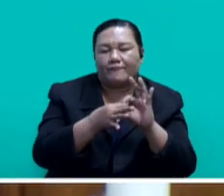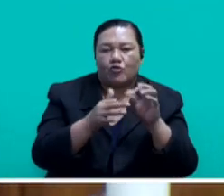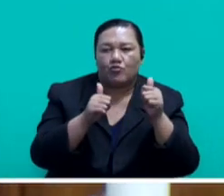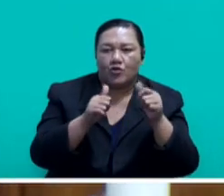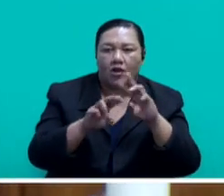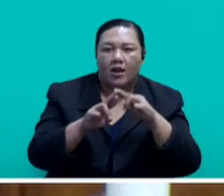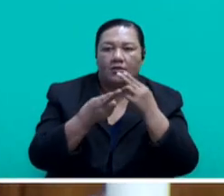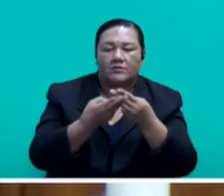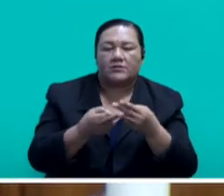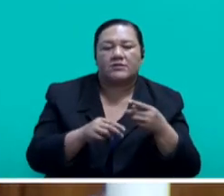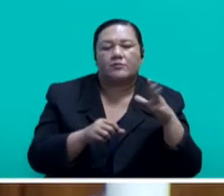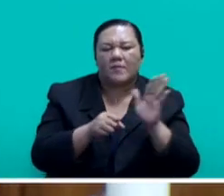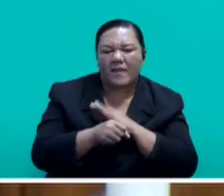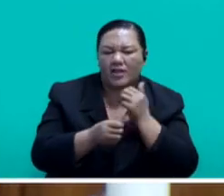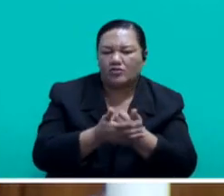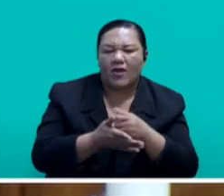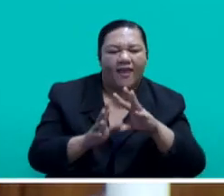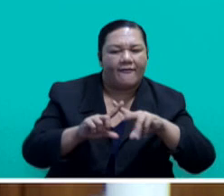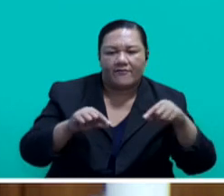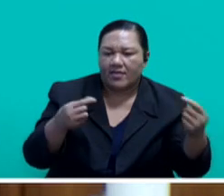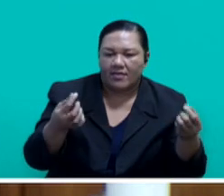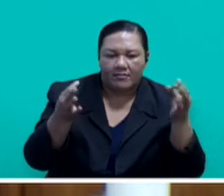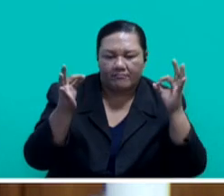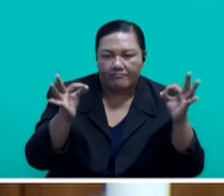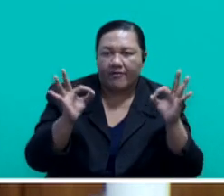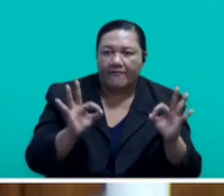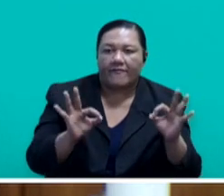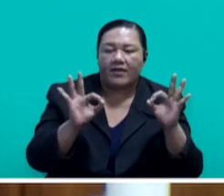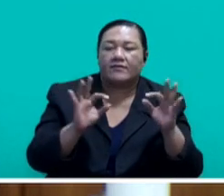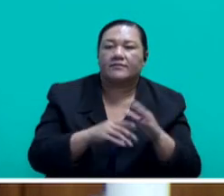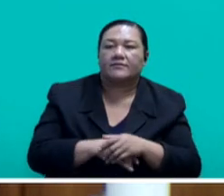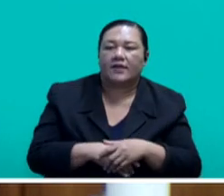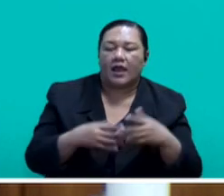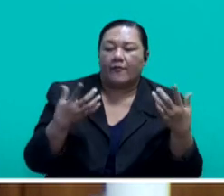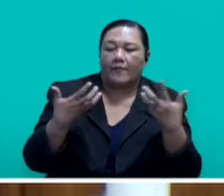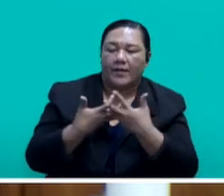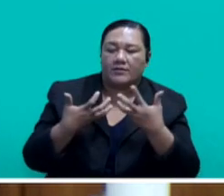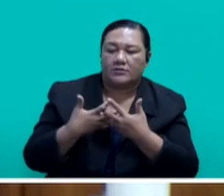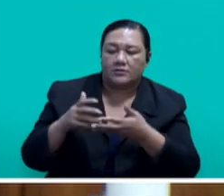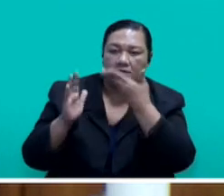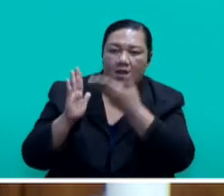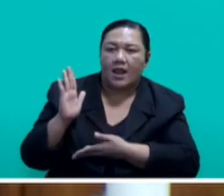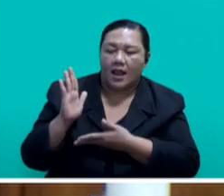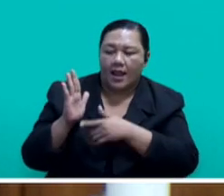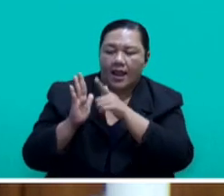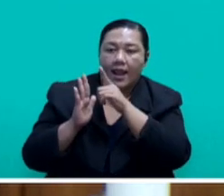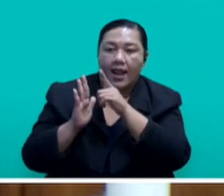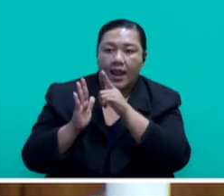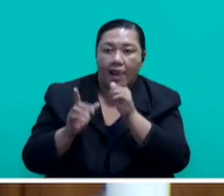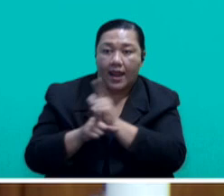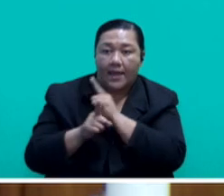Mr. Speaker, sir, with the provision allotted to the labour compliance standards, we will continue to strengthen our